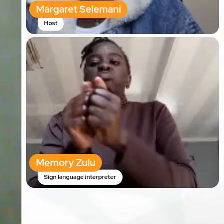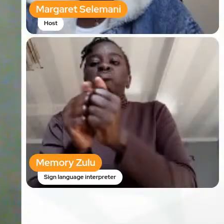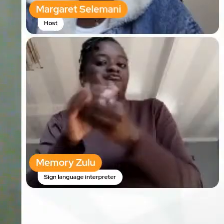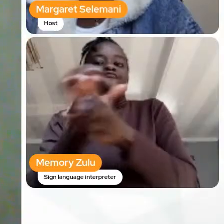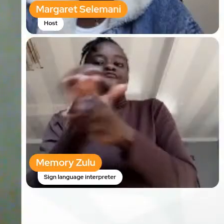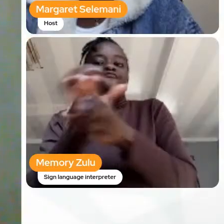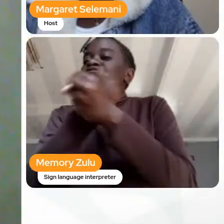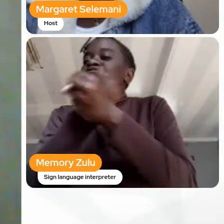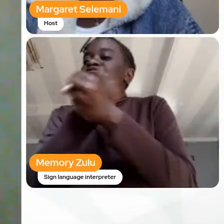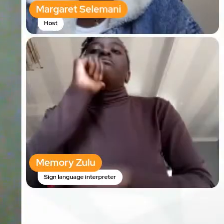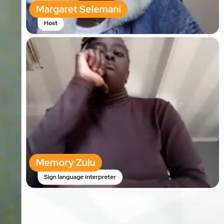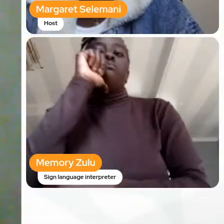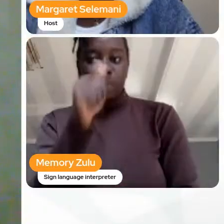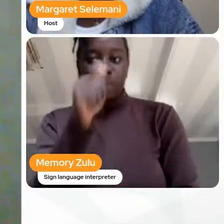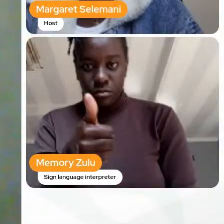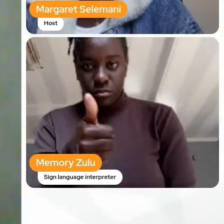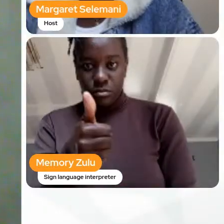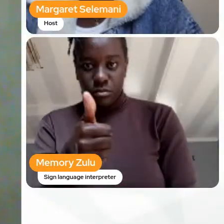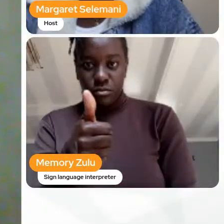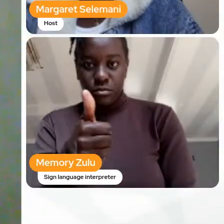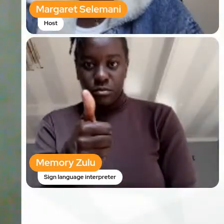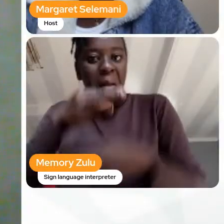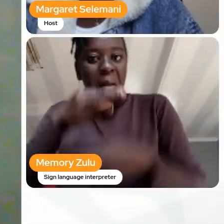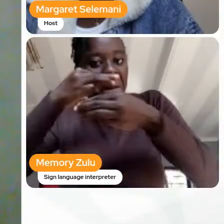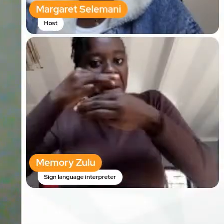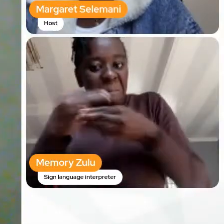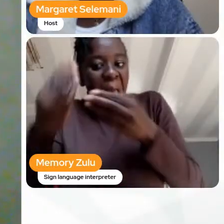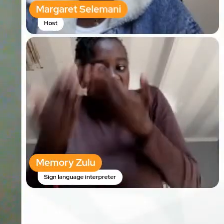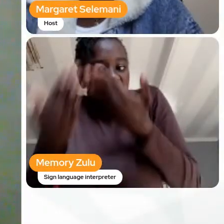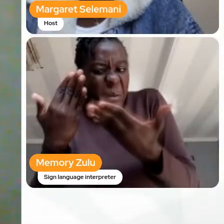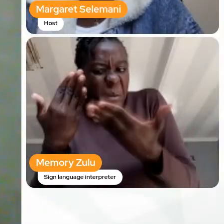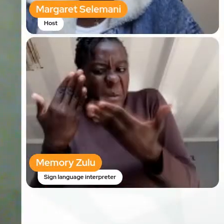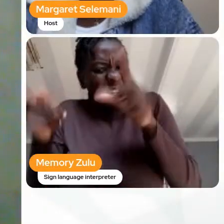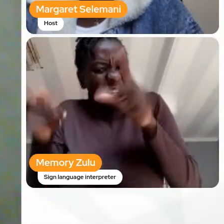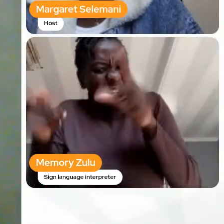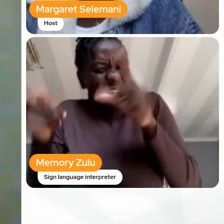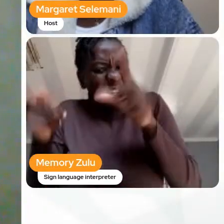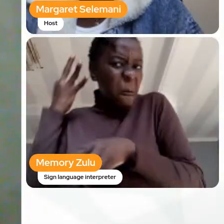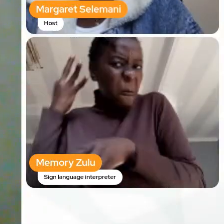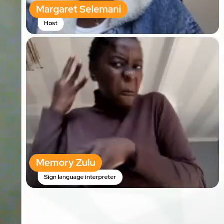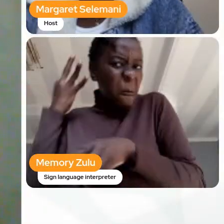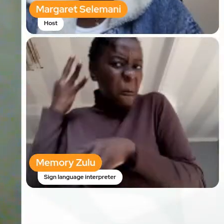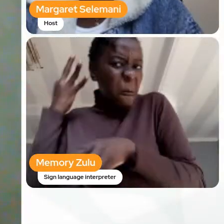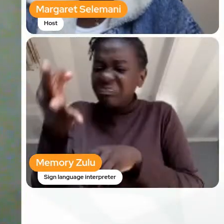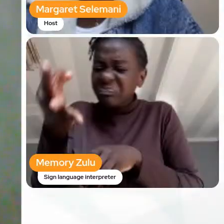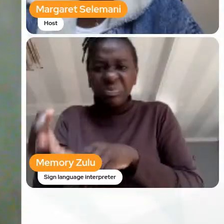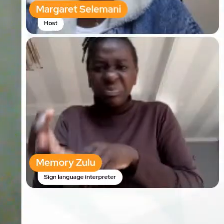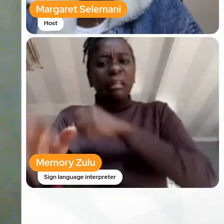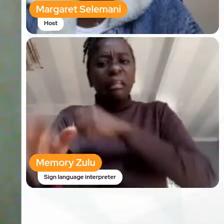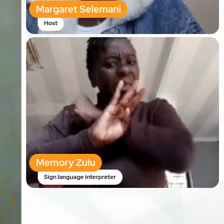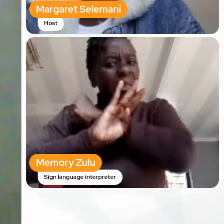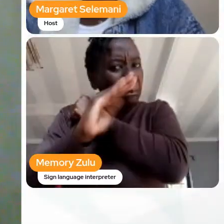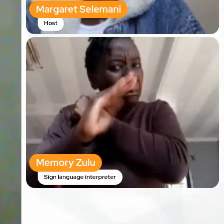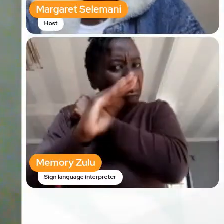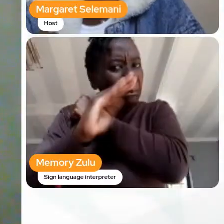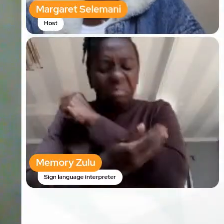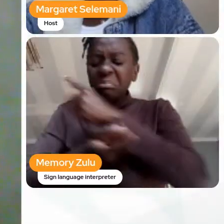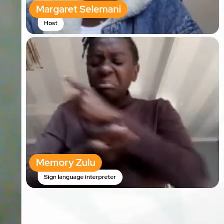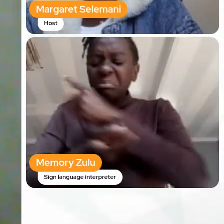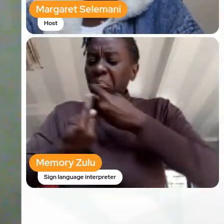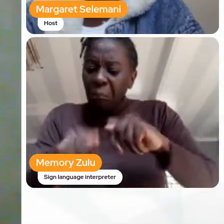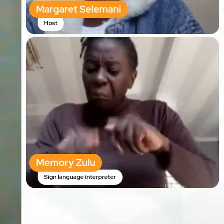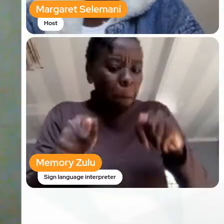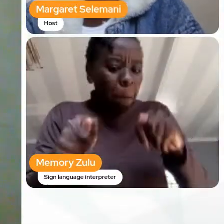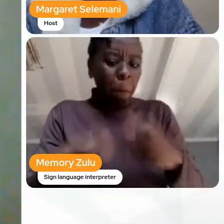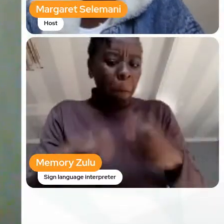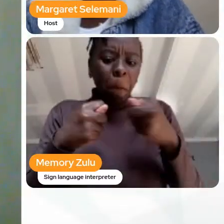lab and find the organism that could be causing that. Then later on, they will put you on proper medication.